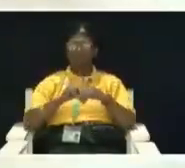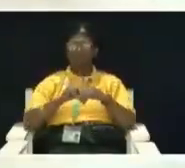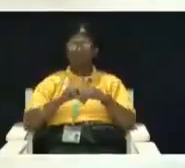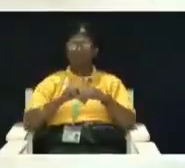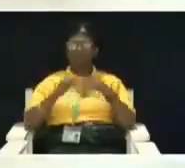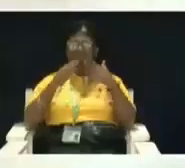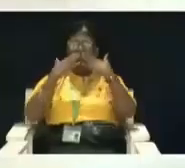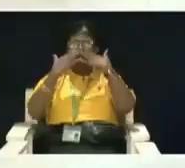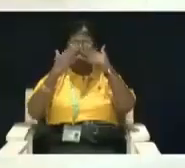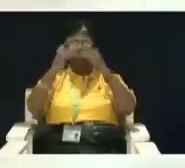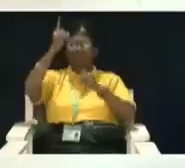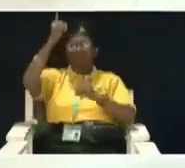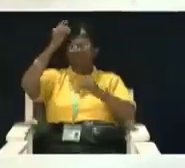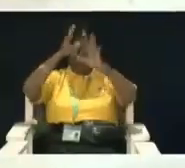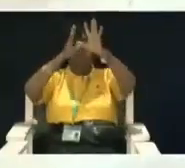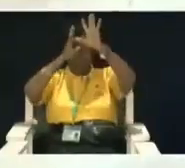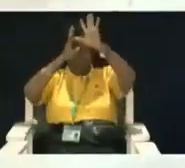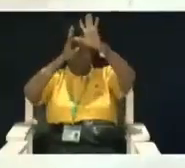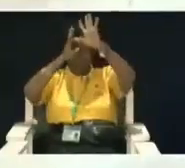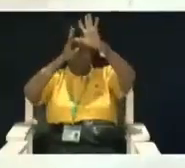Thank you, Father.